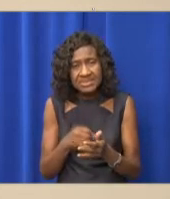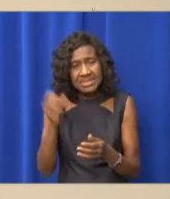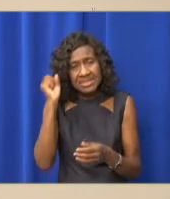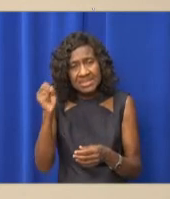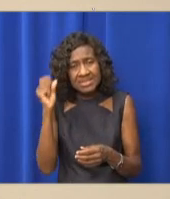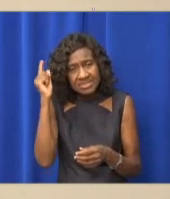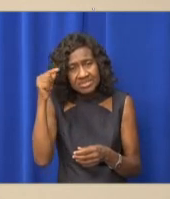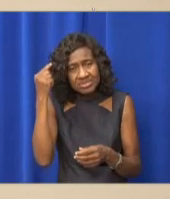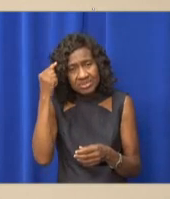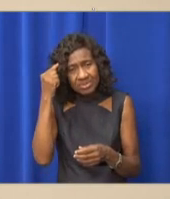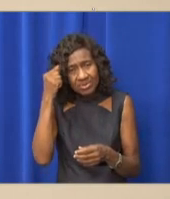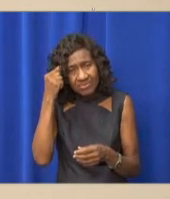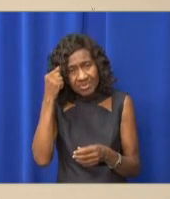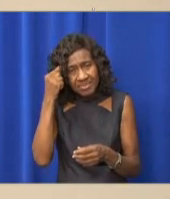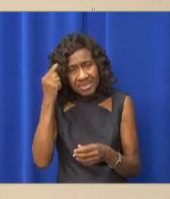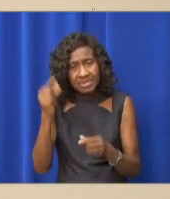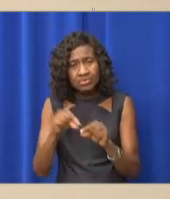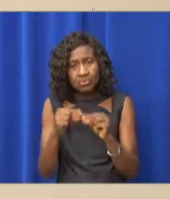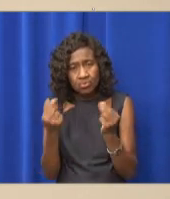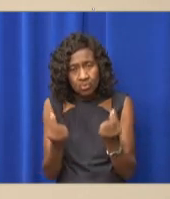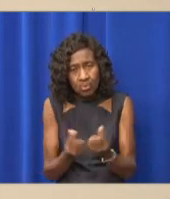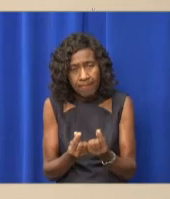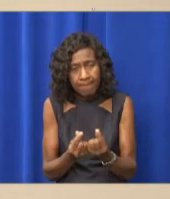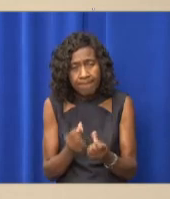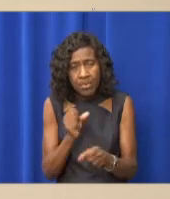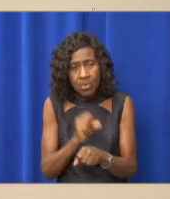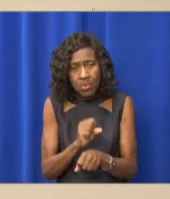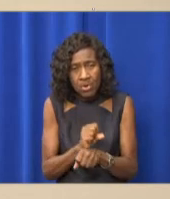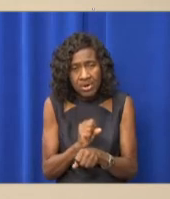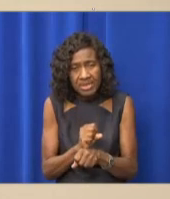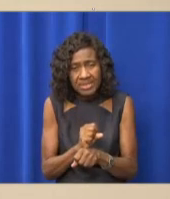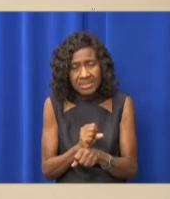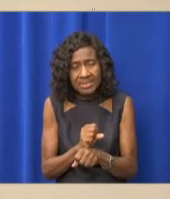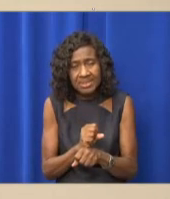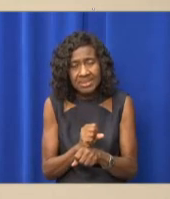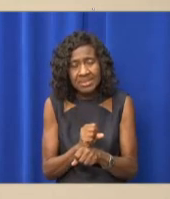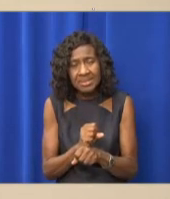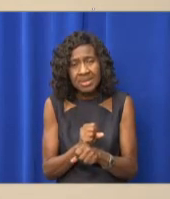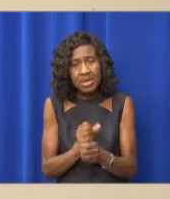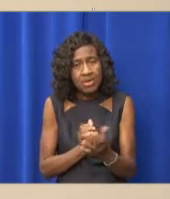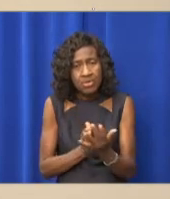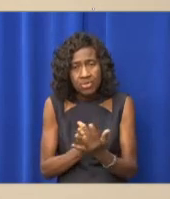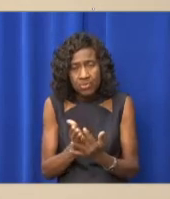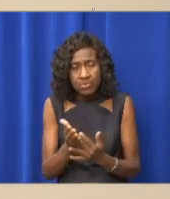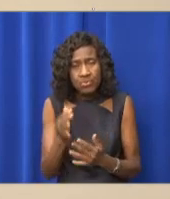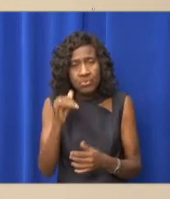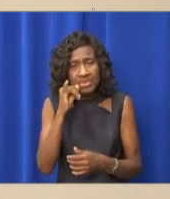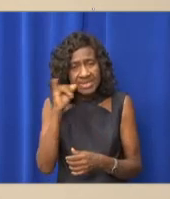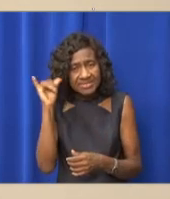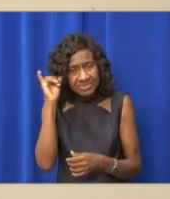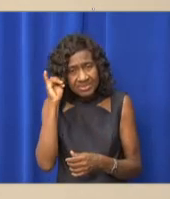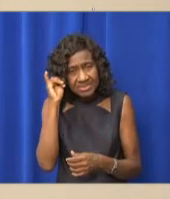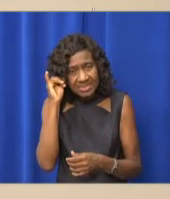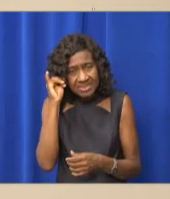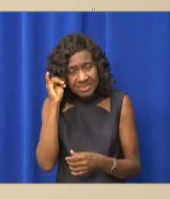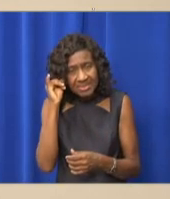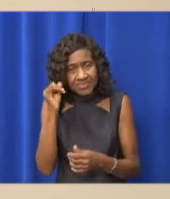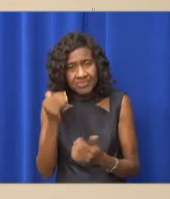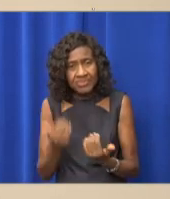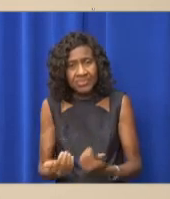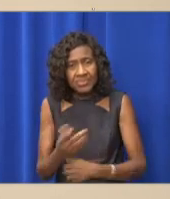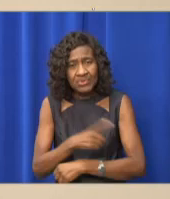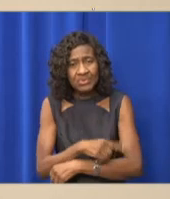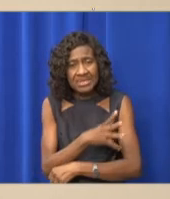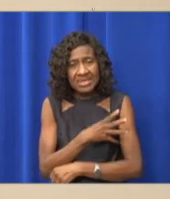government, has been working over the course of yesterday, and it'll be the case again today and tomorrow, at how we,